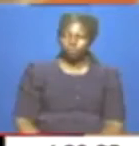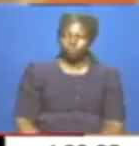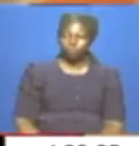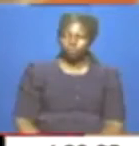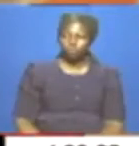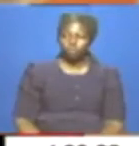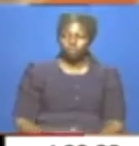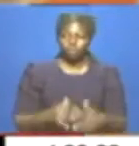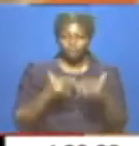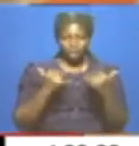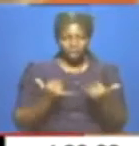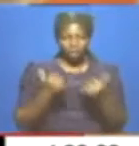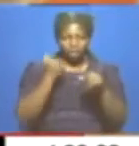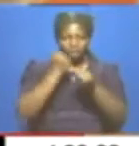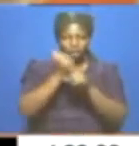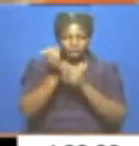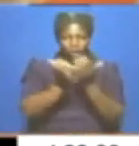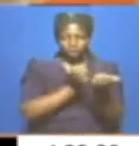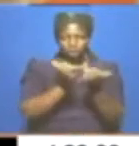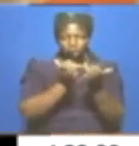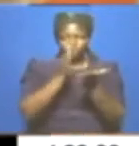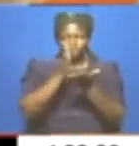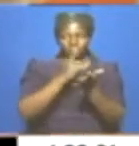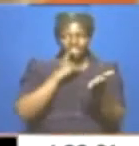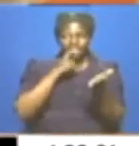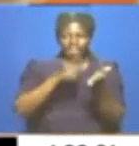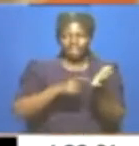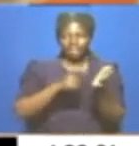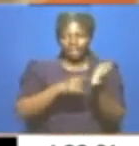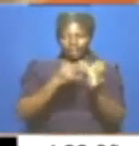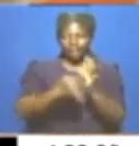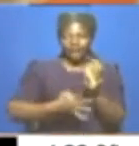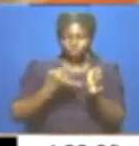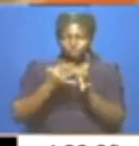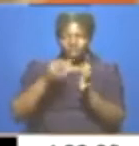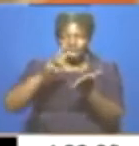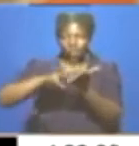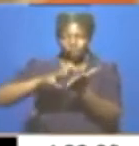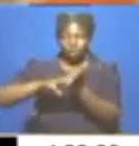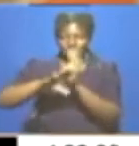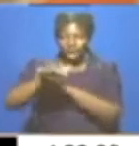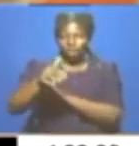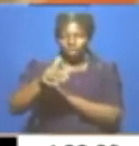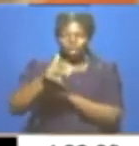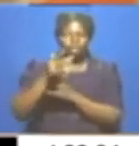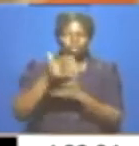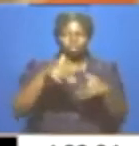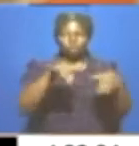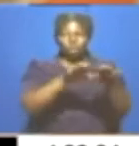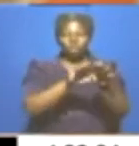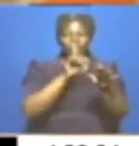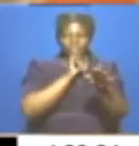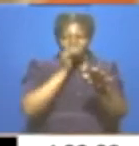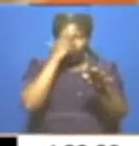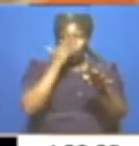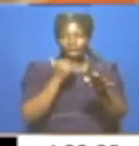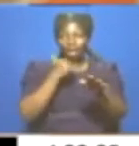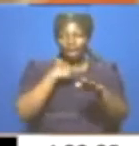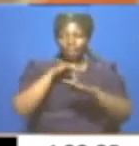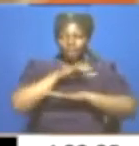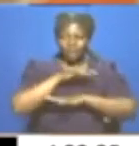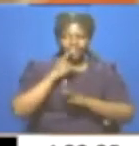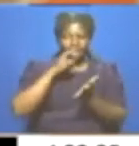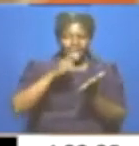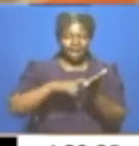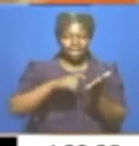Let's now do business. A section of rice millers in Migori County have closed shop due to shortage of rice in the area. National